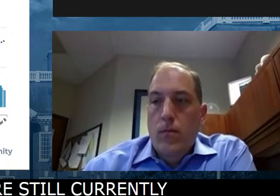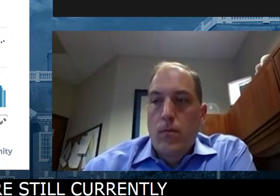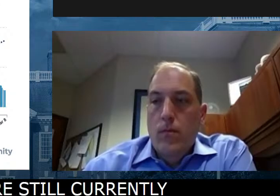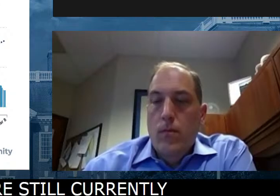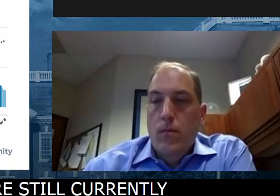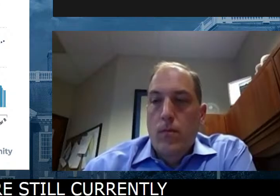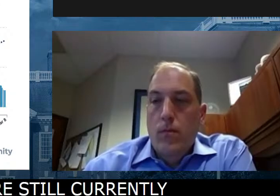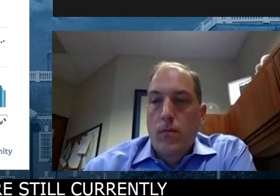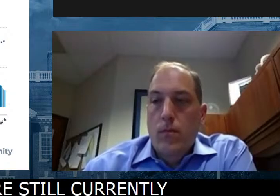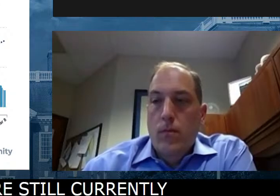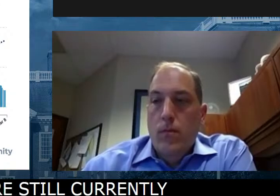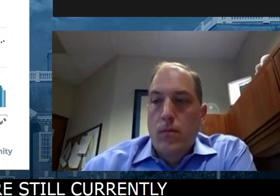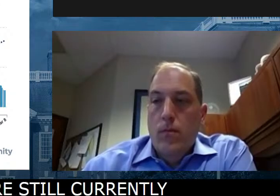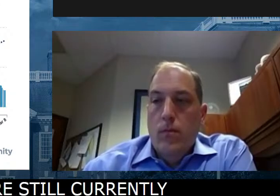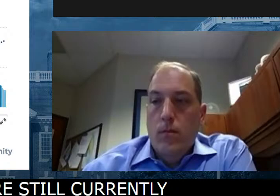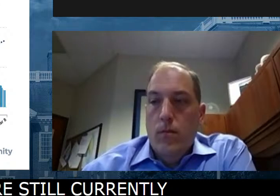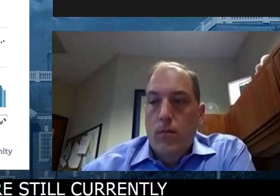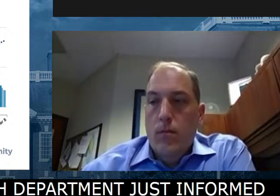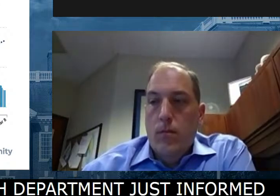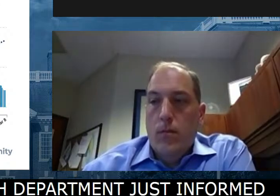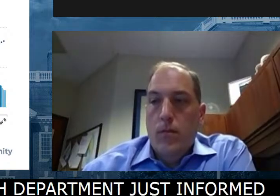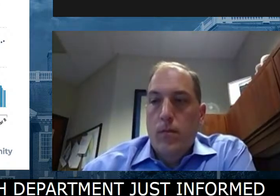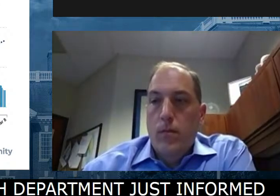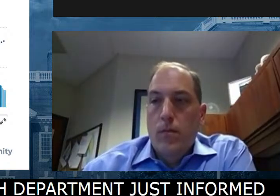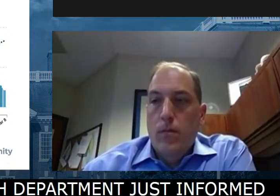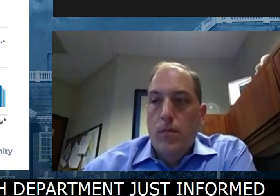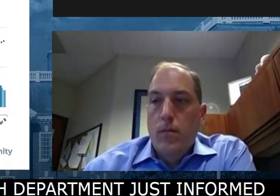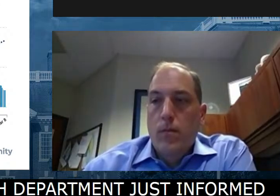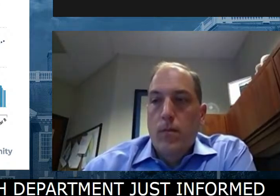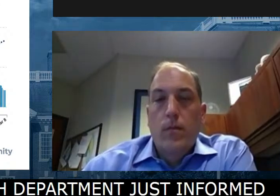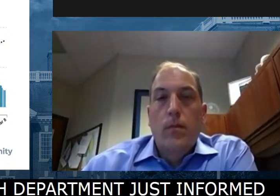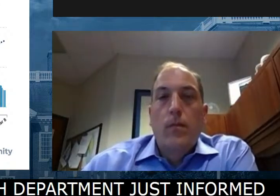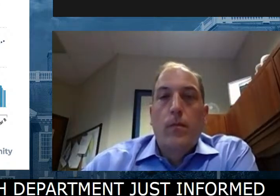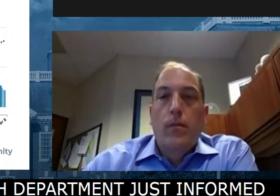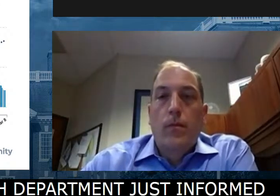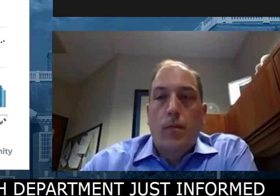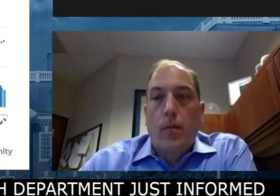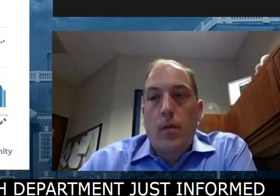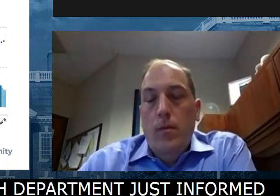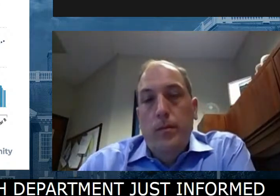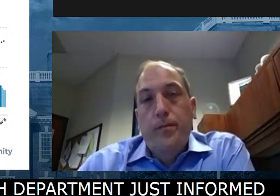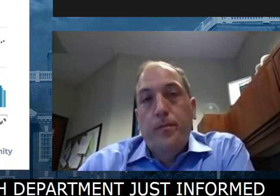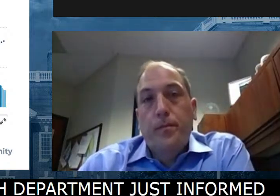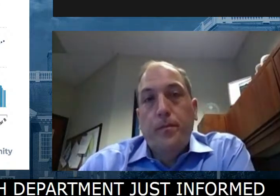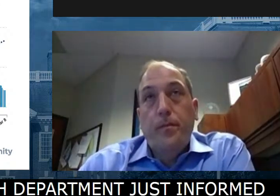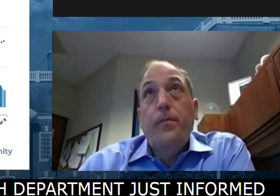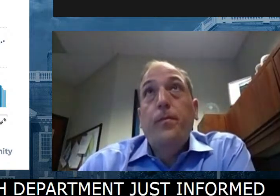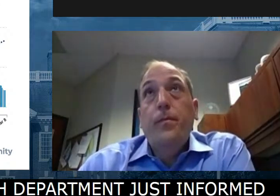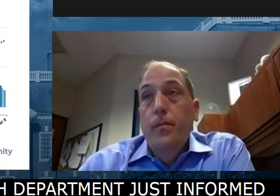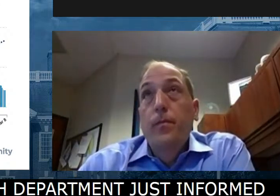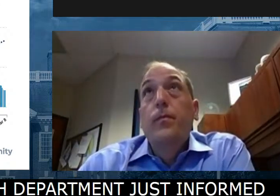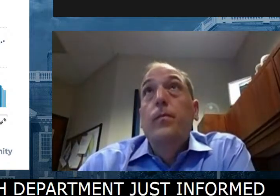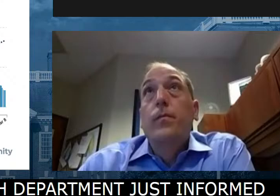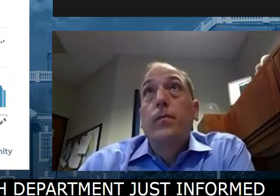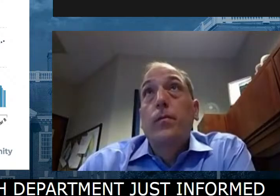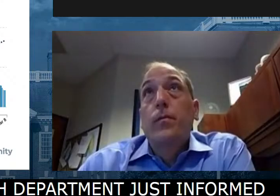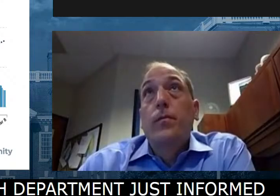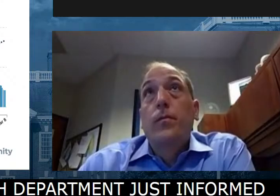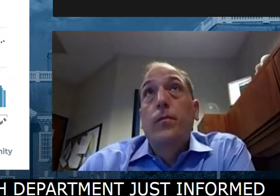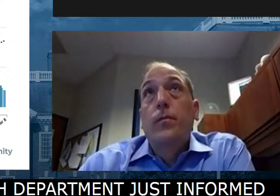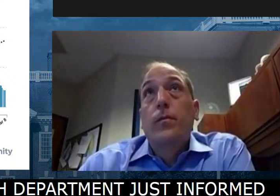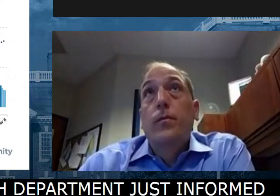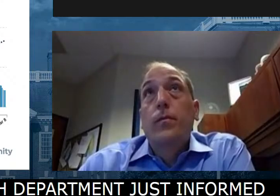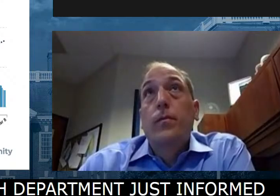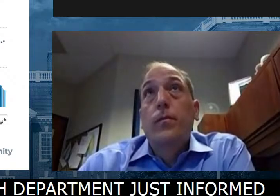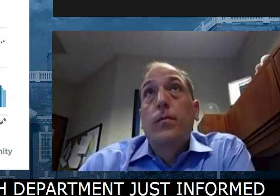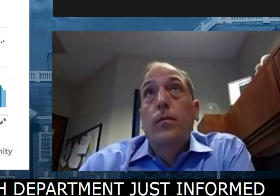that's continuously getting moved back. I think I heard a report that we should expect to roll into that phase by April. So